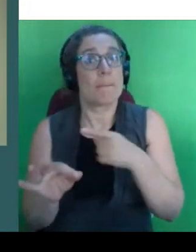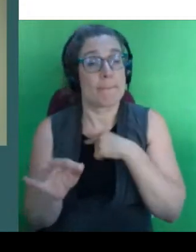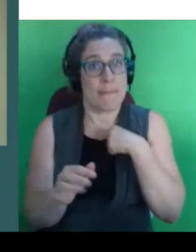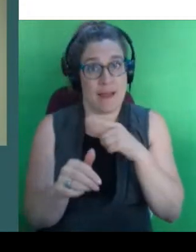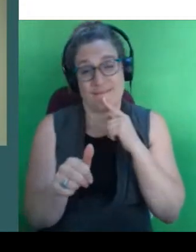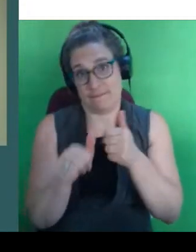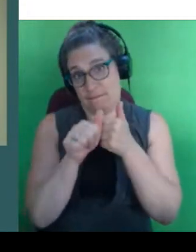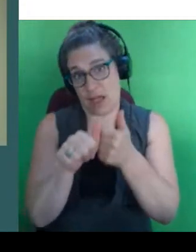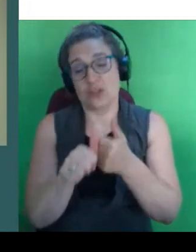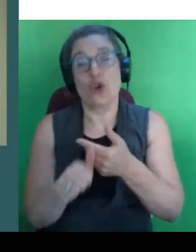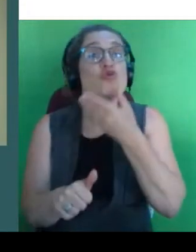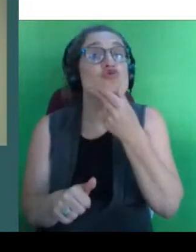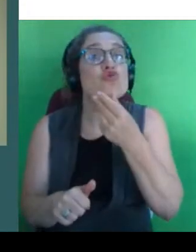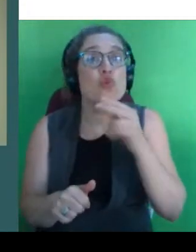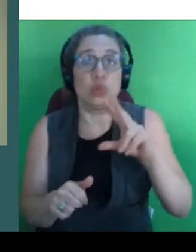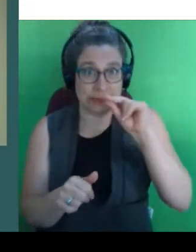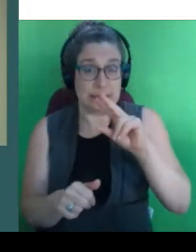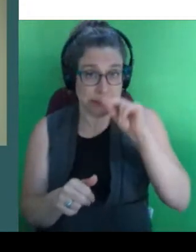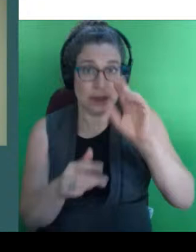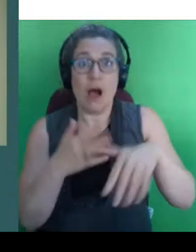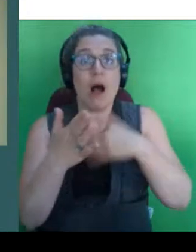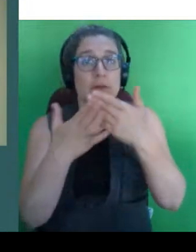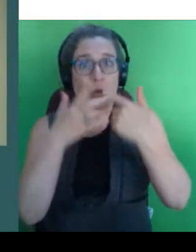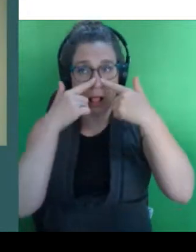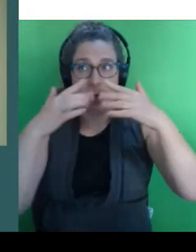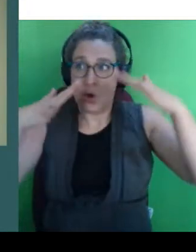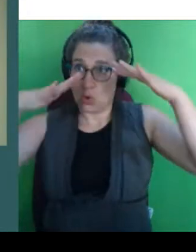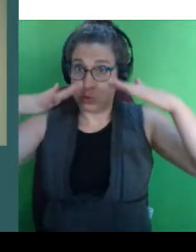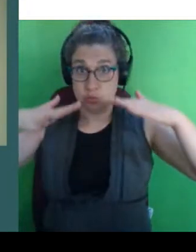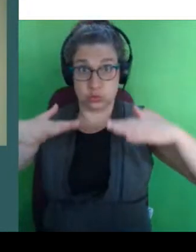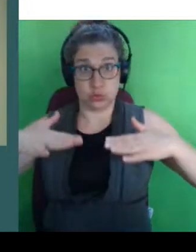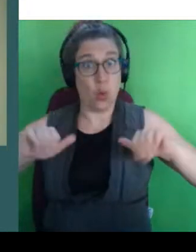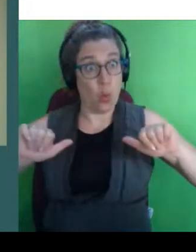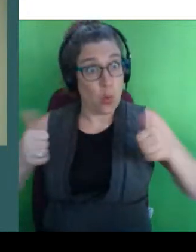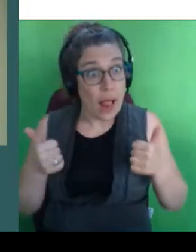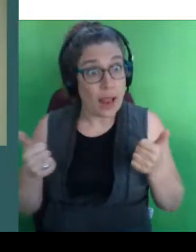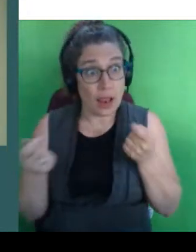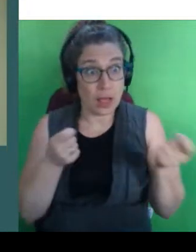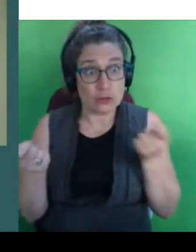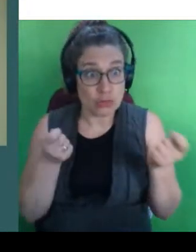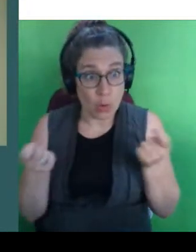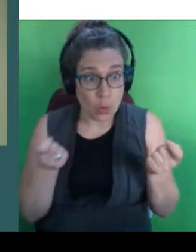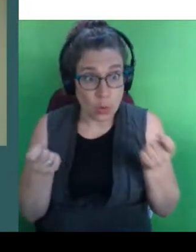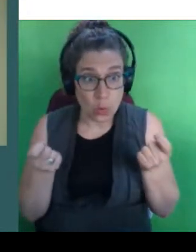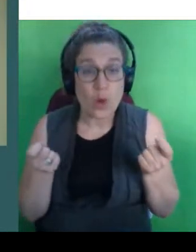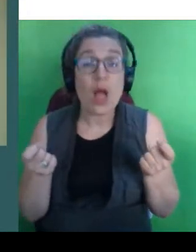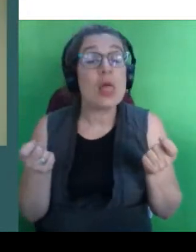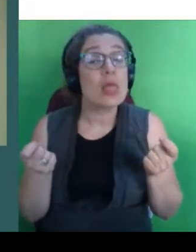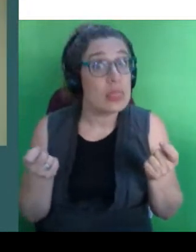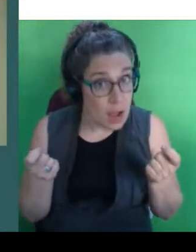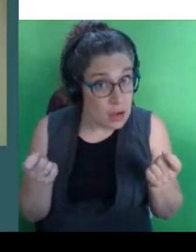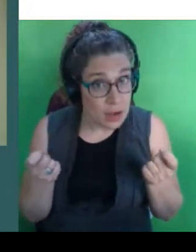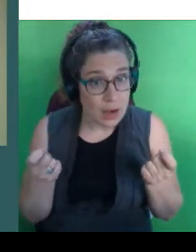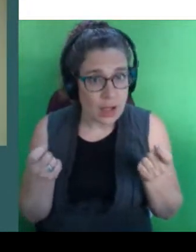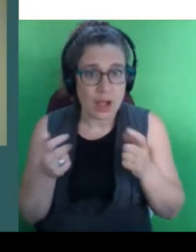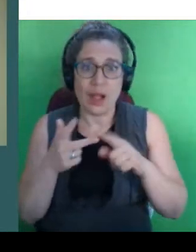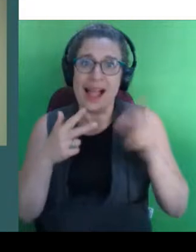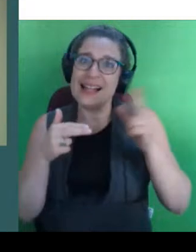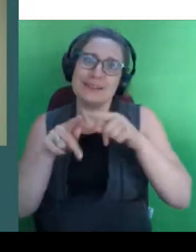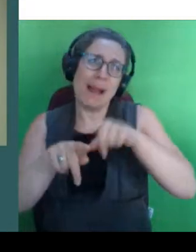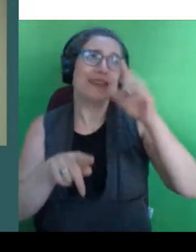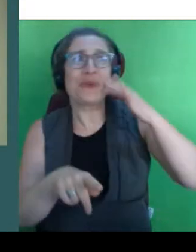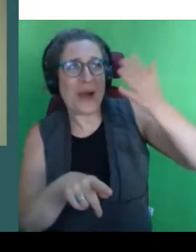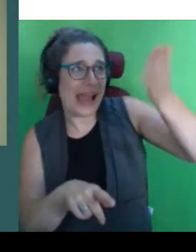got control, until the disease is well controlled, and then, provided you're not in the middle of the hay fever season, I